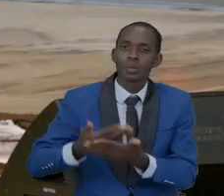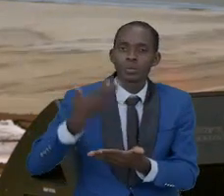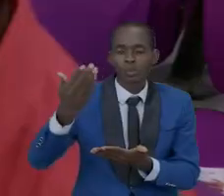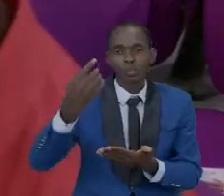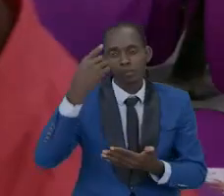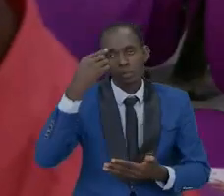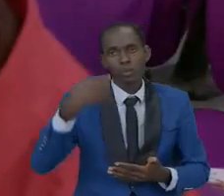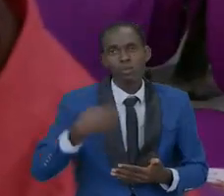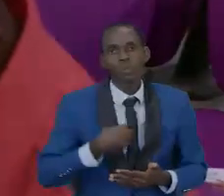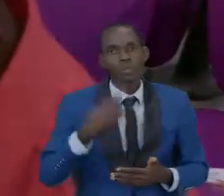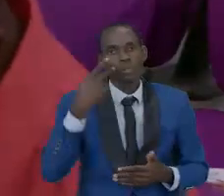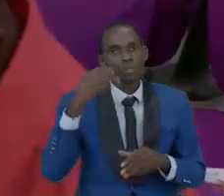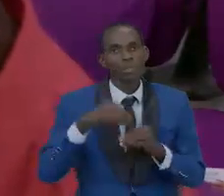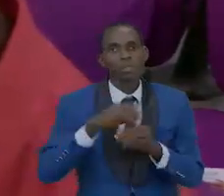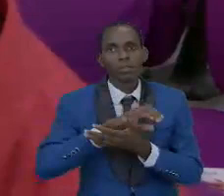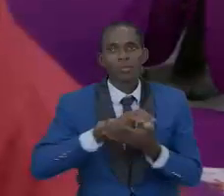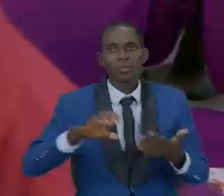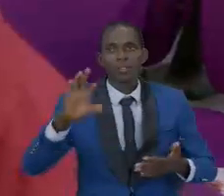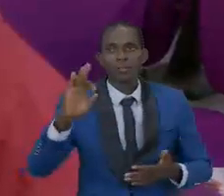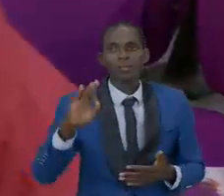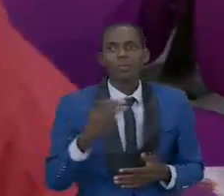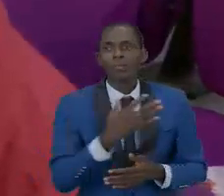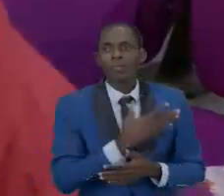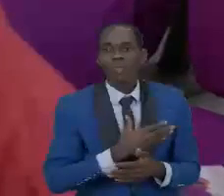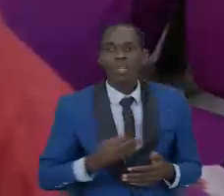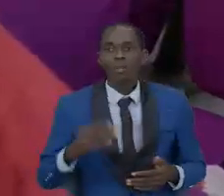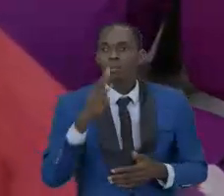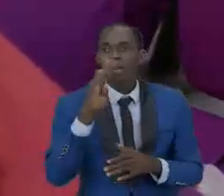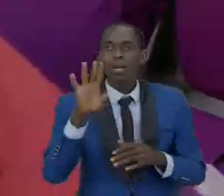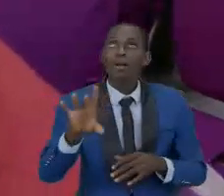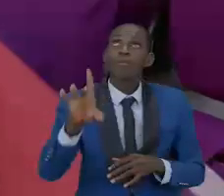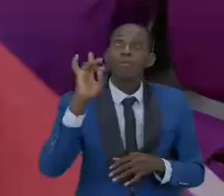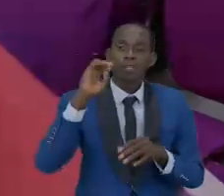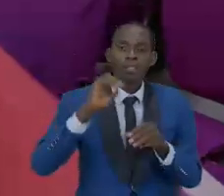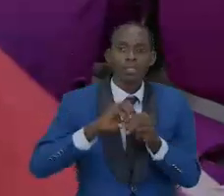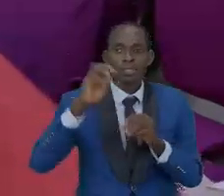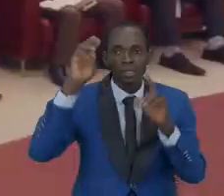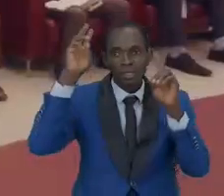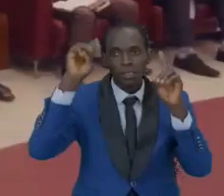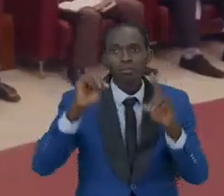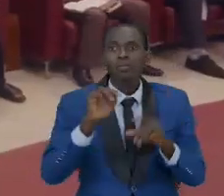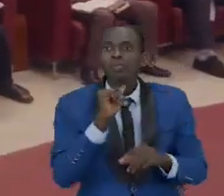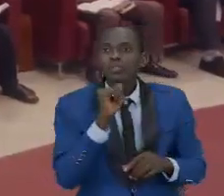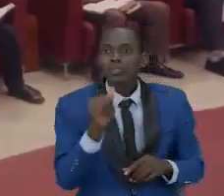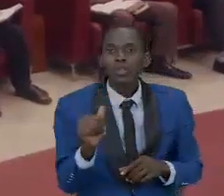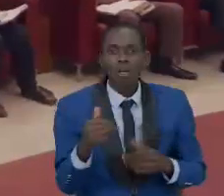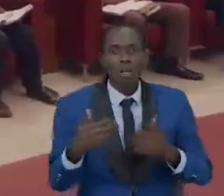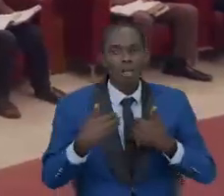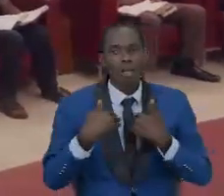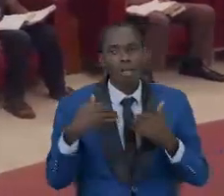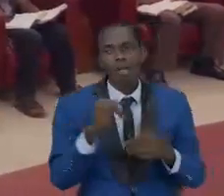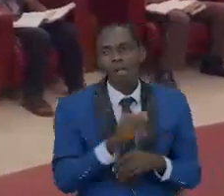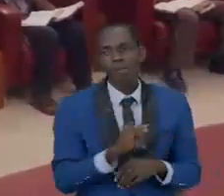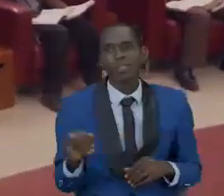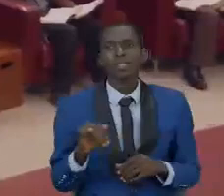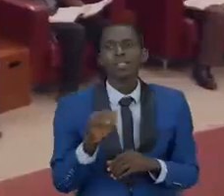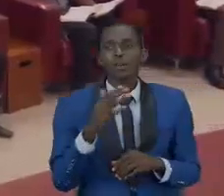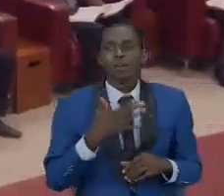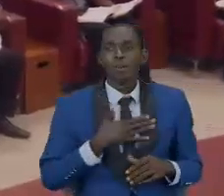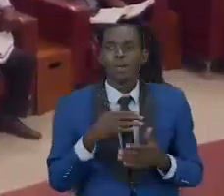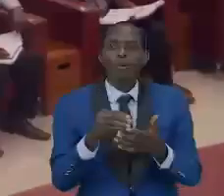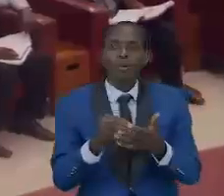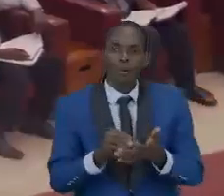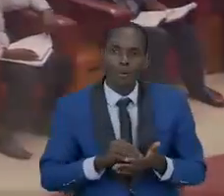9 in verse 9 it says and be found him not having my